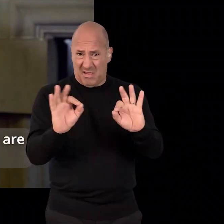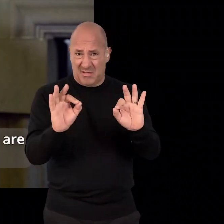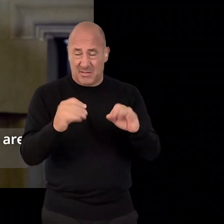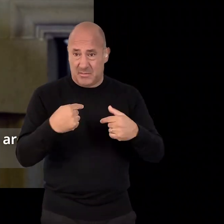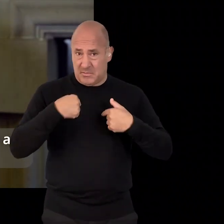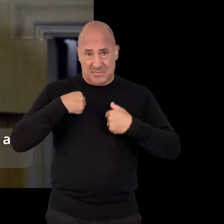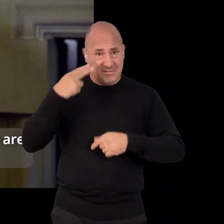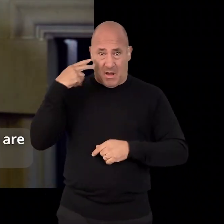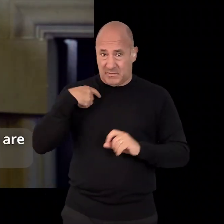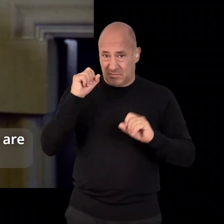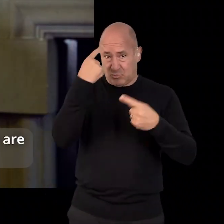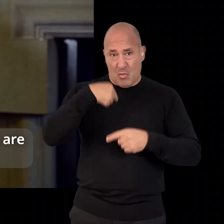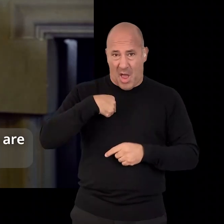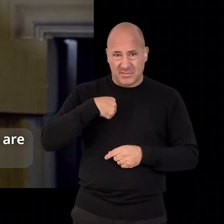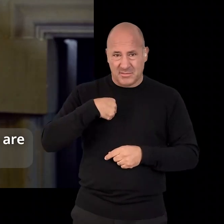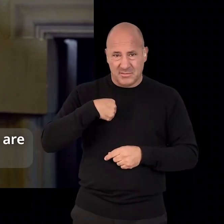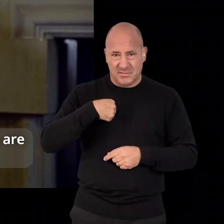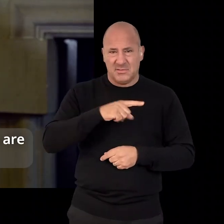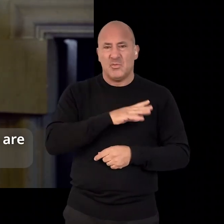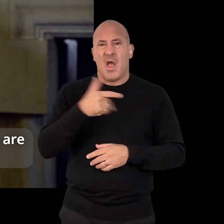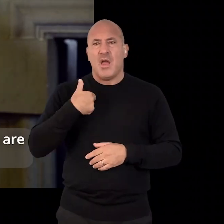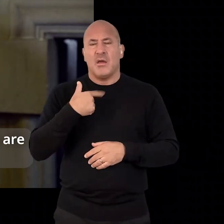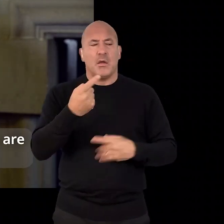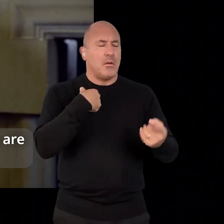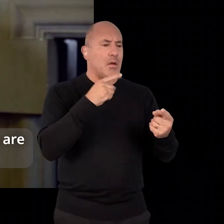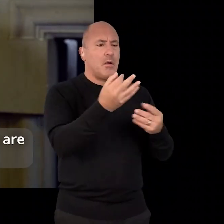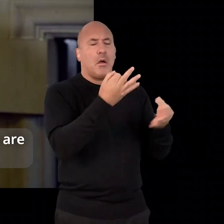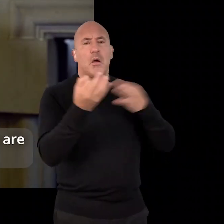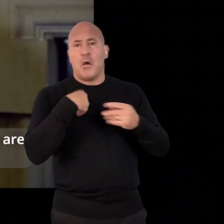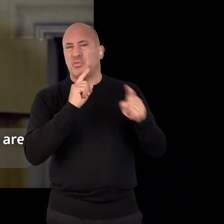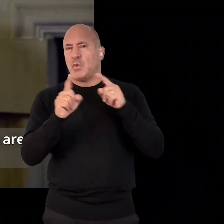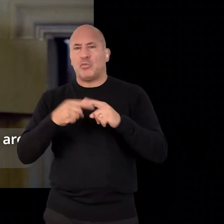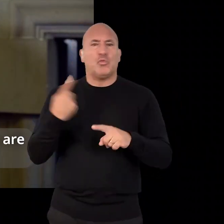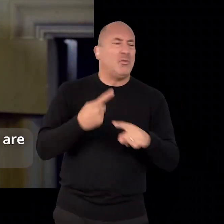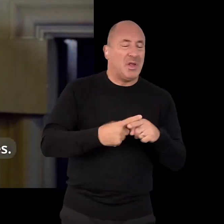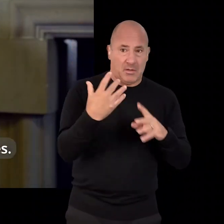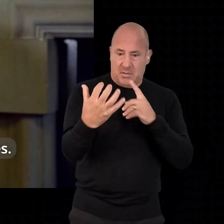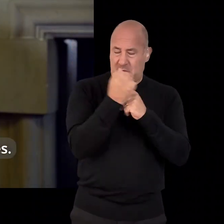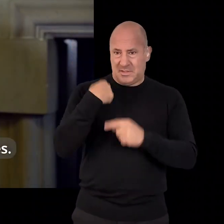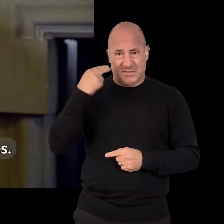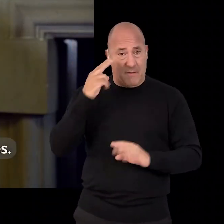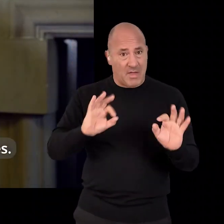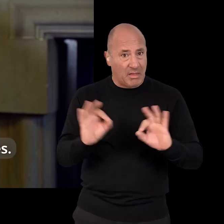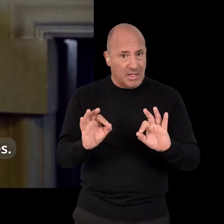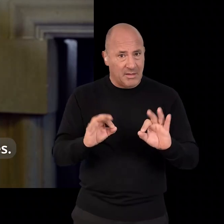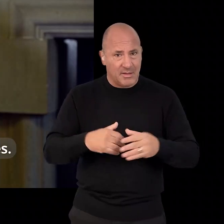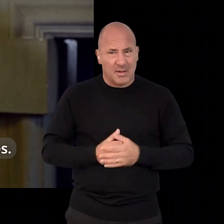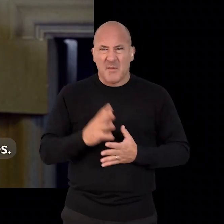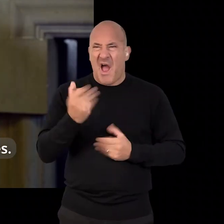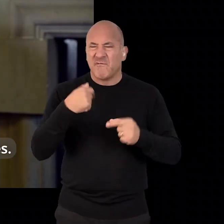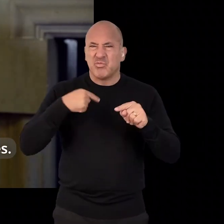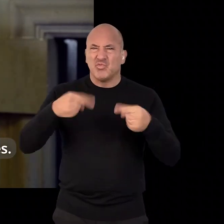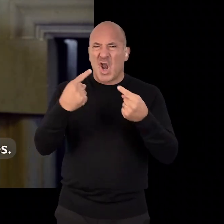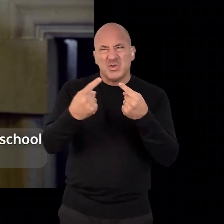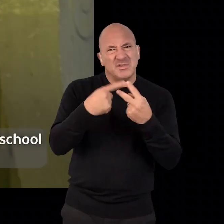so I didn't know I was deaf, and because my responses are quite quick, it was never picked up on. But